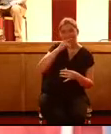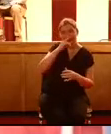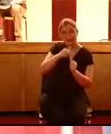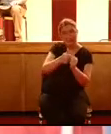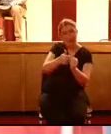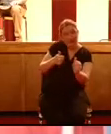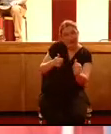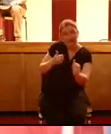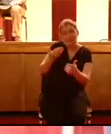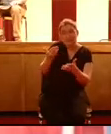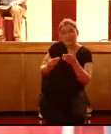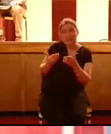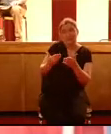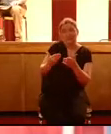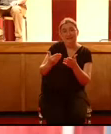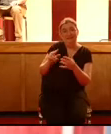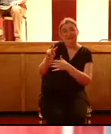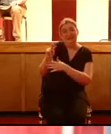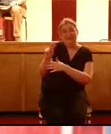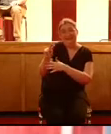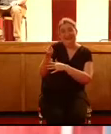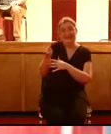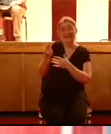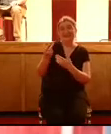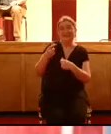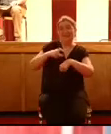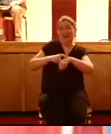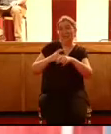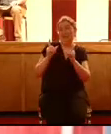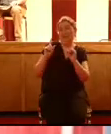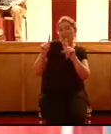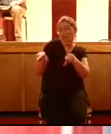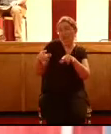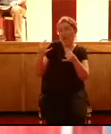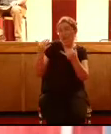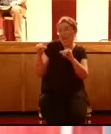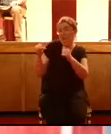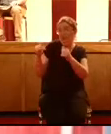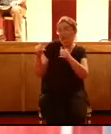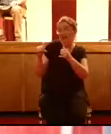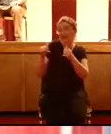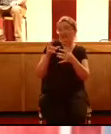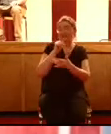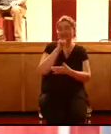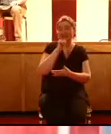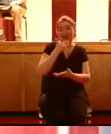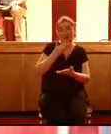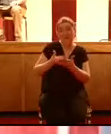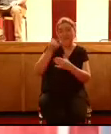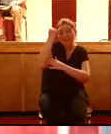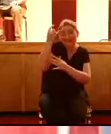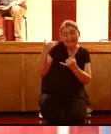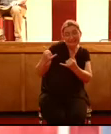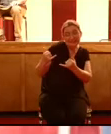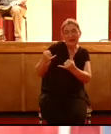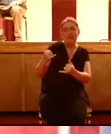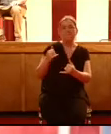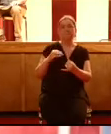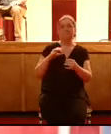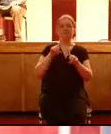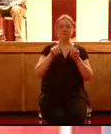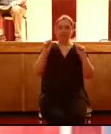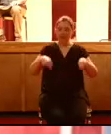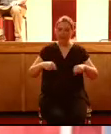behind. Maybe a second recess would be not warranted at this time. But they can have that